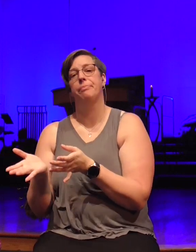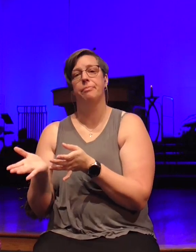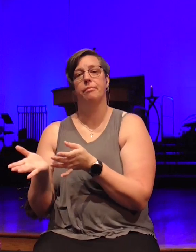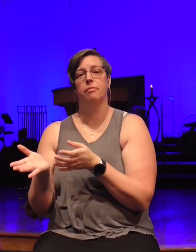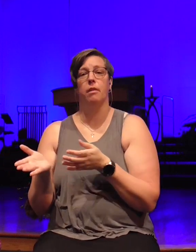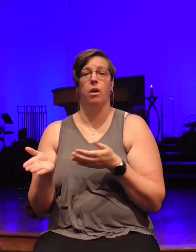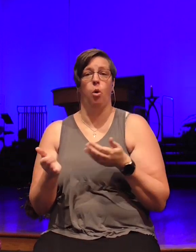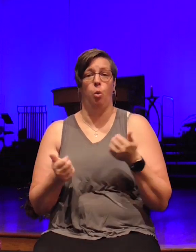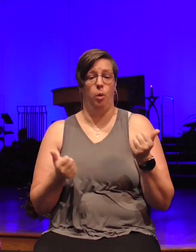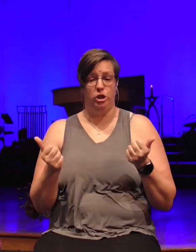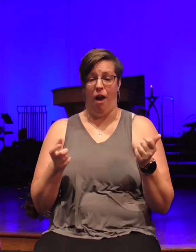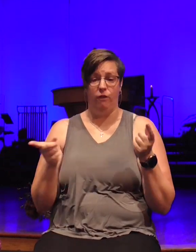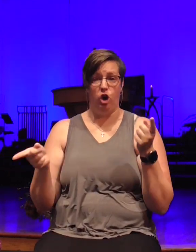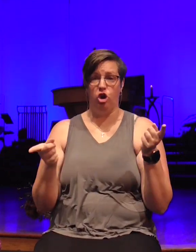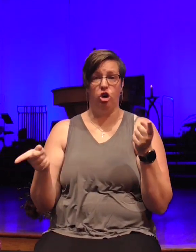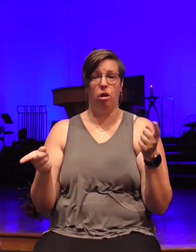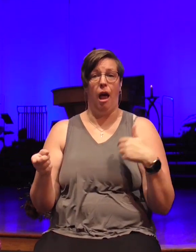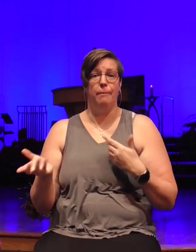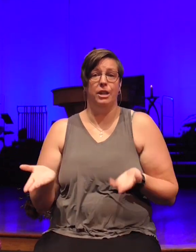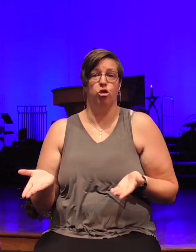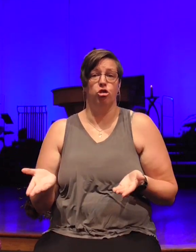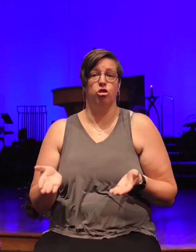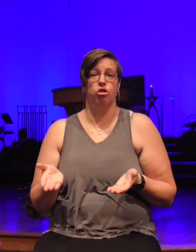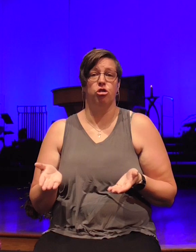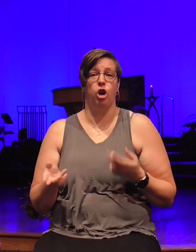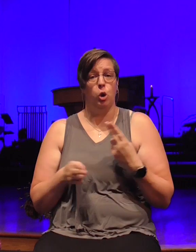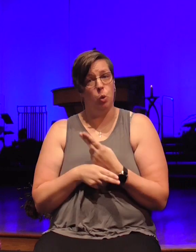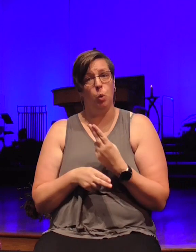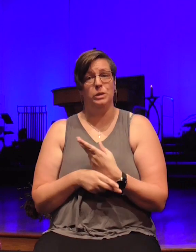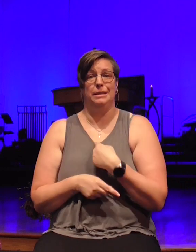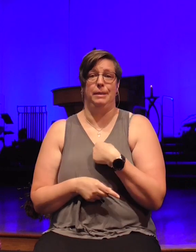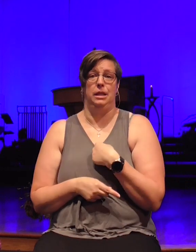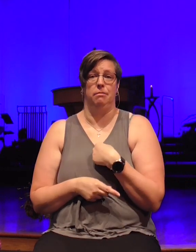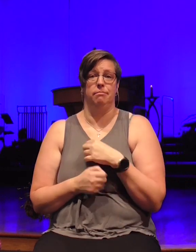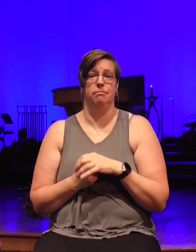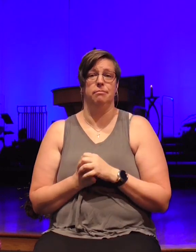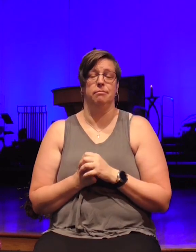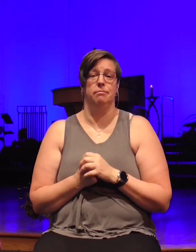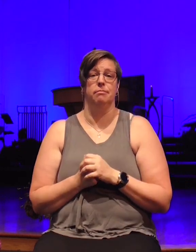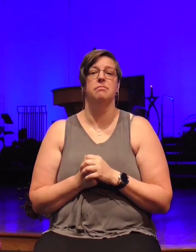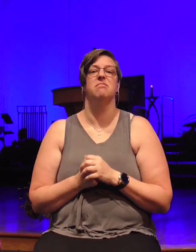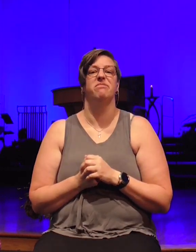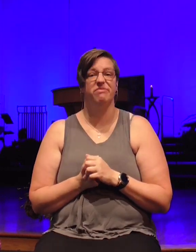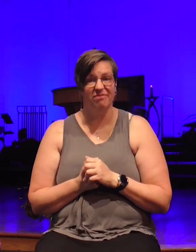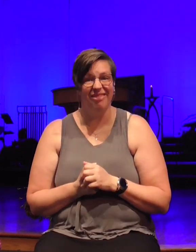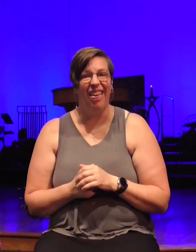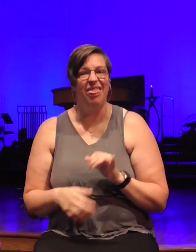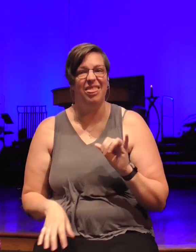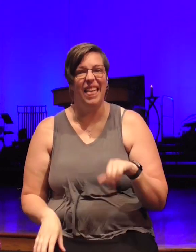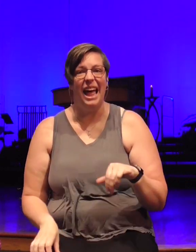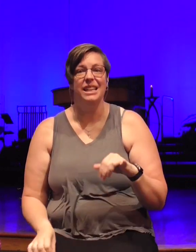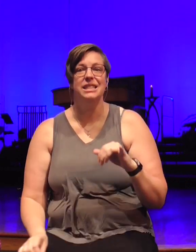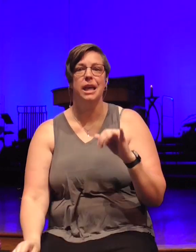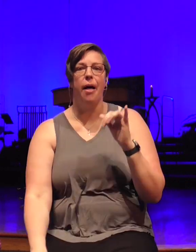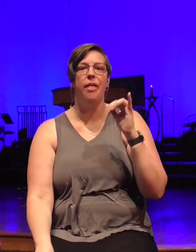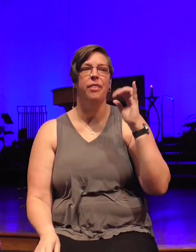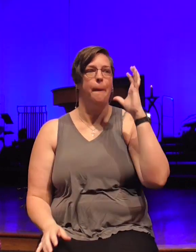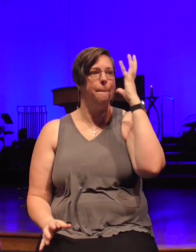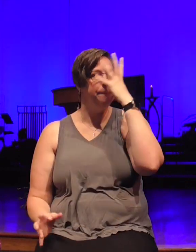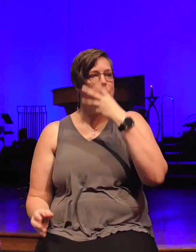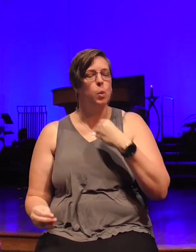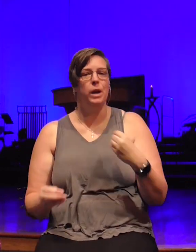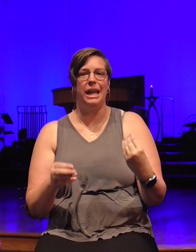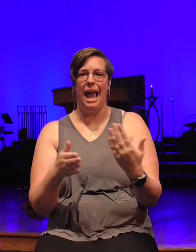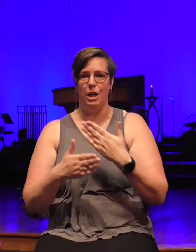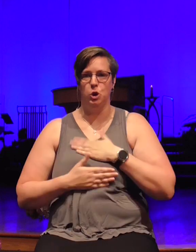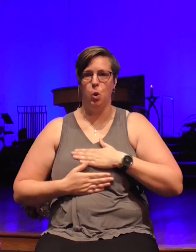whatever. I'm here for you, however you choose to use me. That is the beauty and the joy of